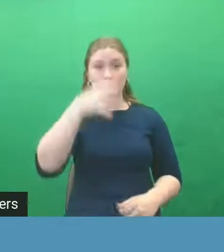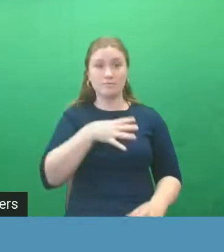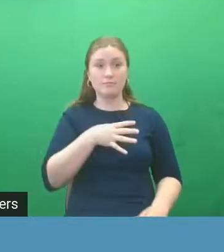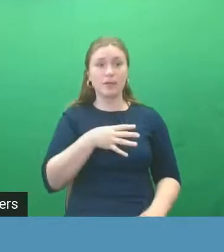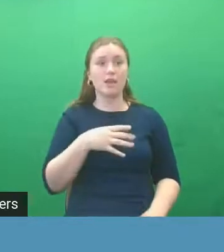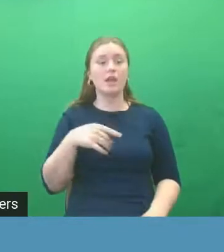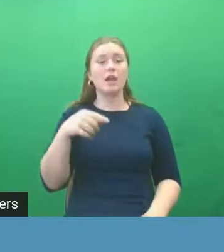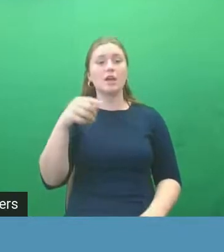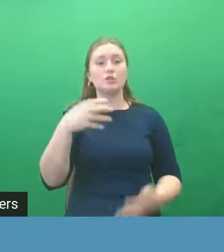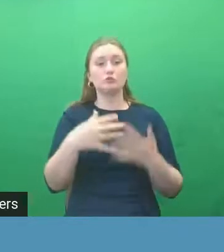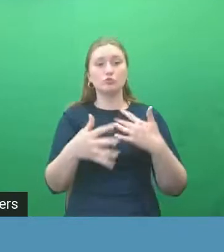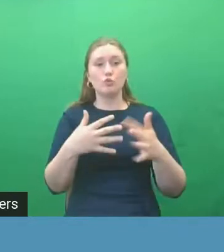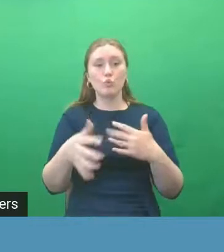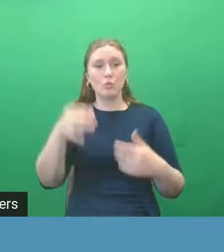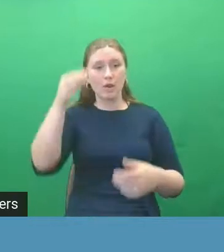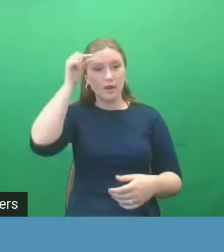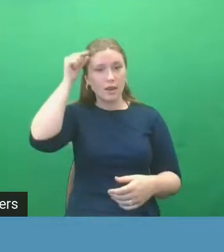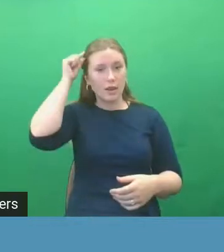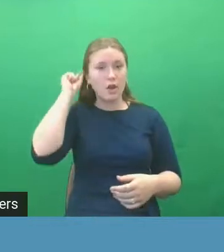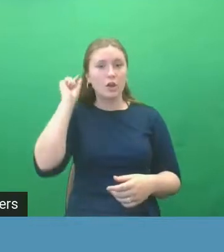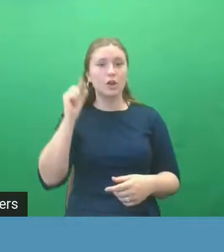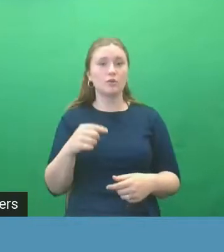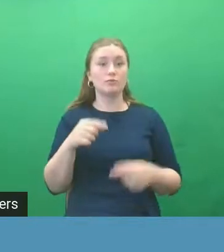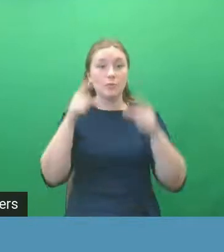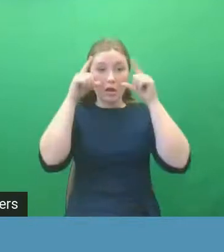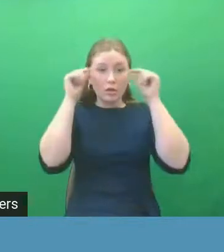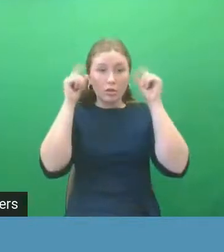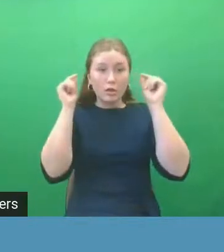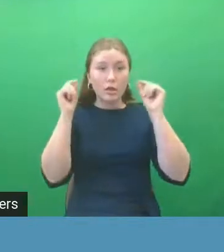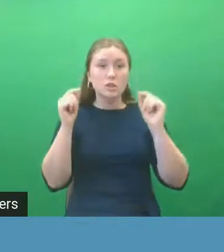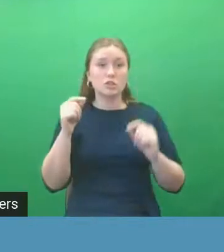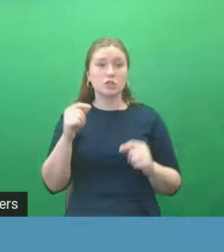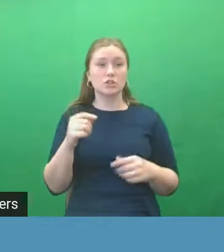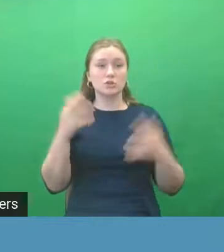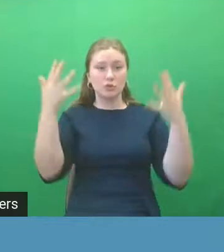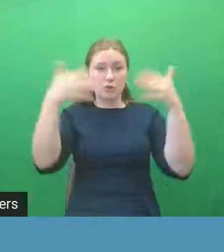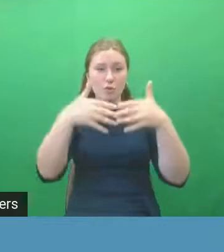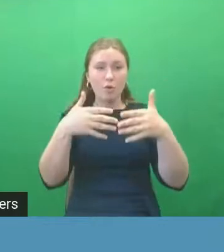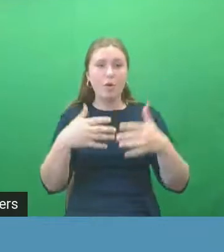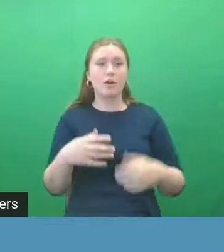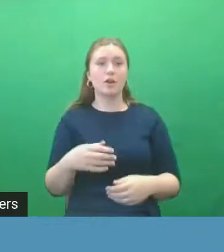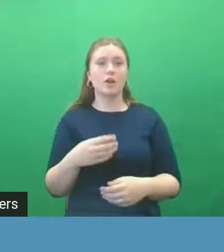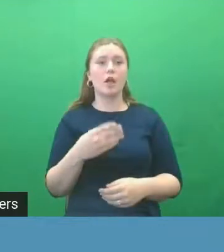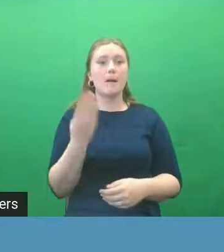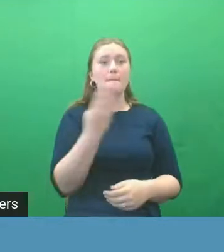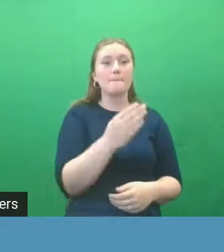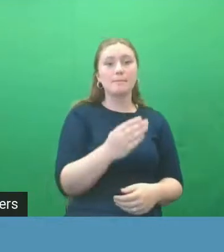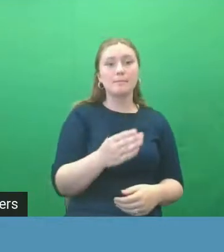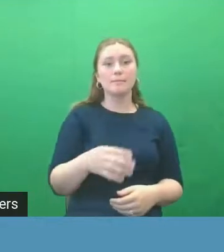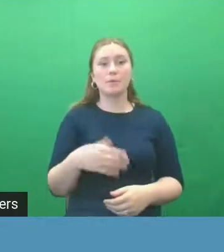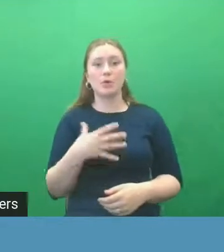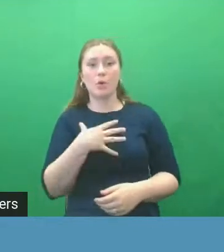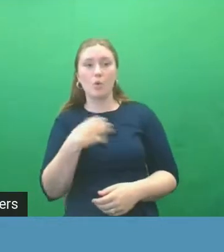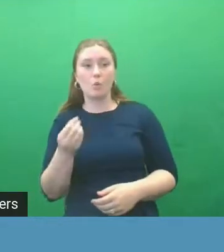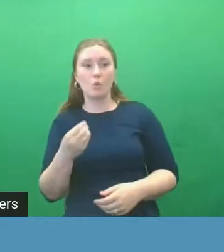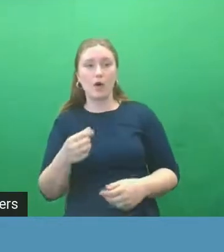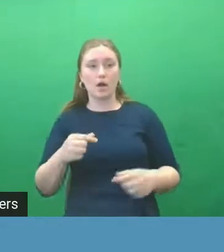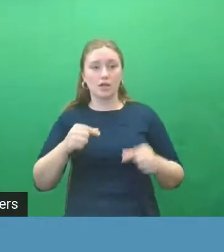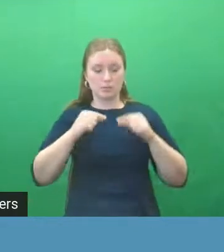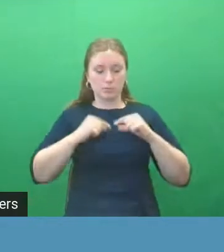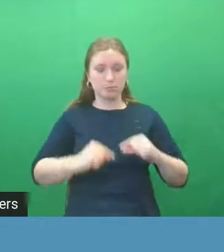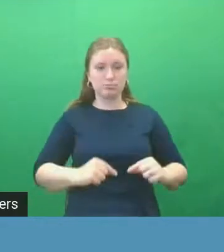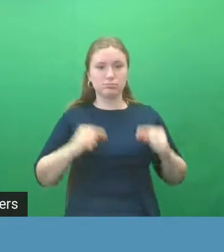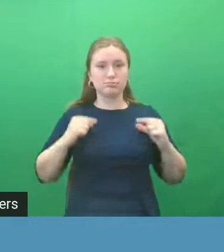a round, dark-rimmed eyeglasses, a blue and white striped shirt, and I'm sitting in front of a large bookcase in my